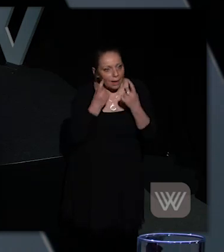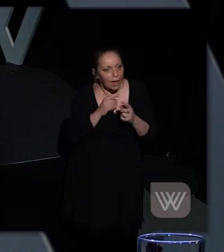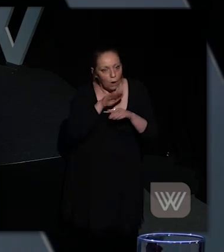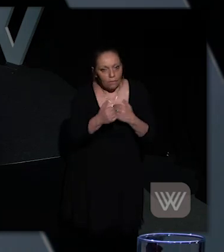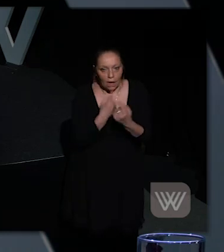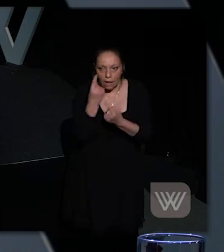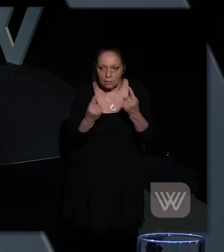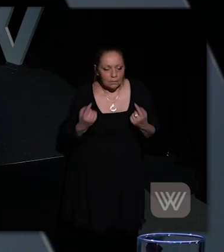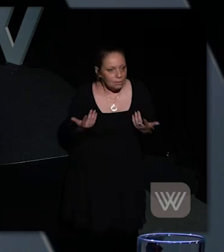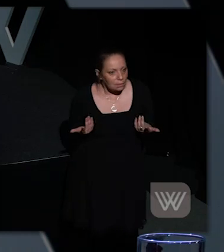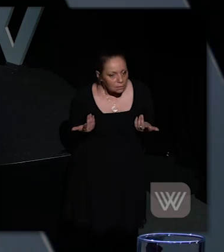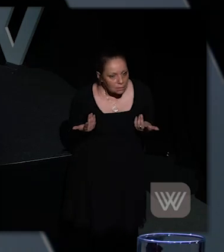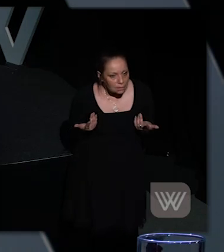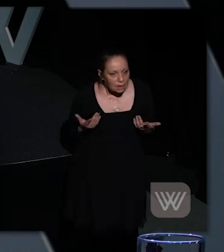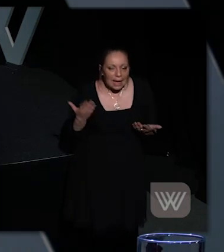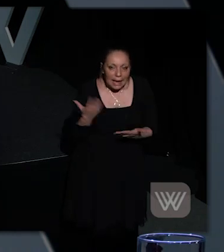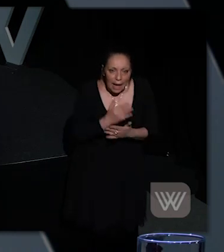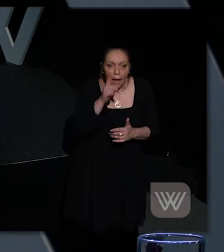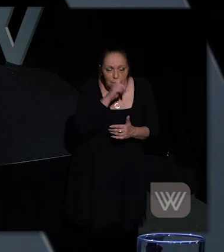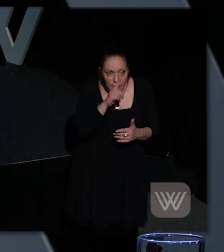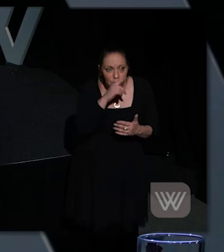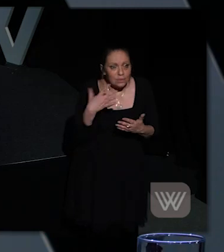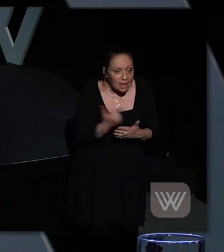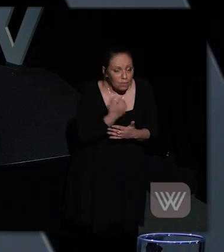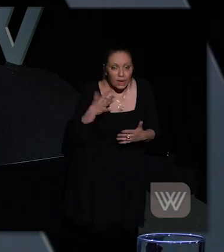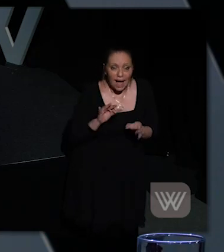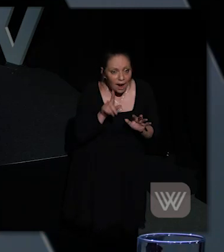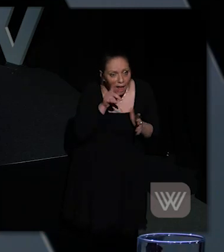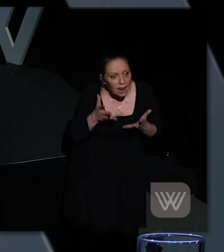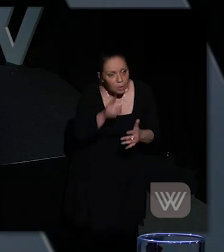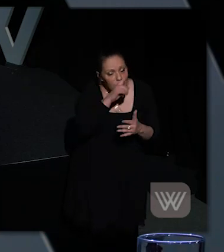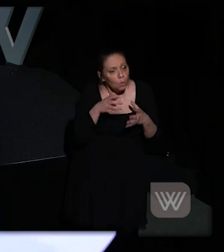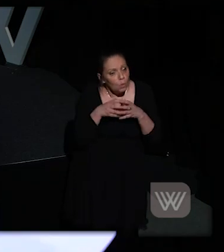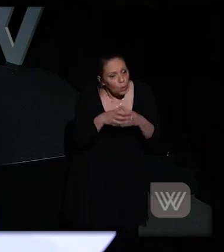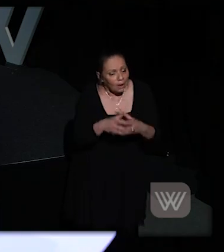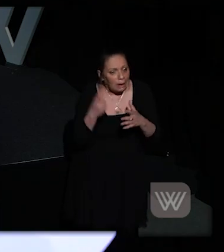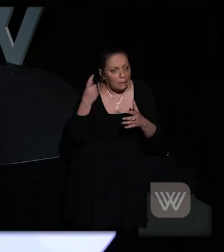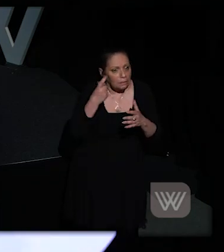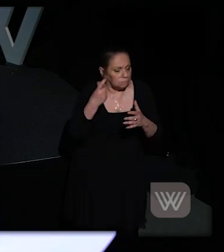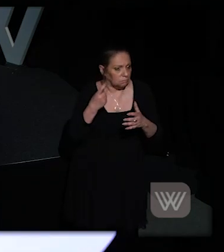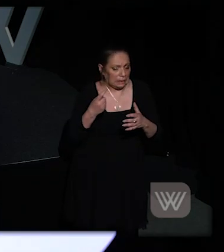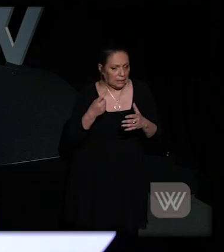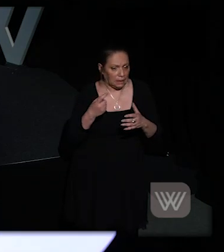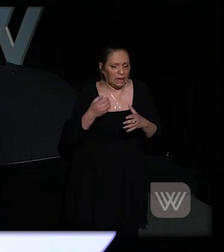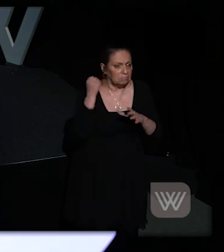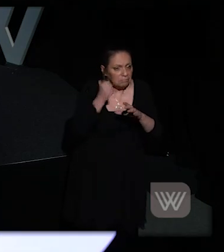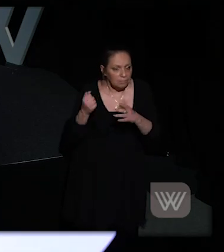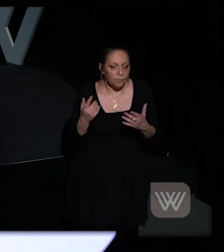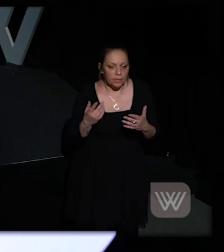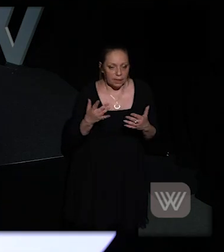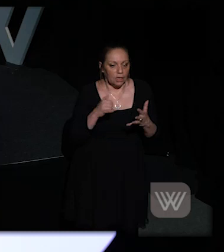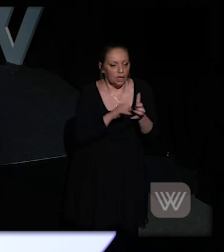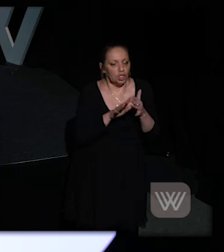safe. Don't let people get murdered and killed, you know? Like, there's a case study in my book, Sherelle